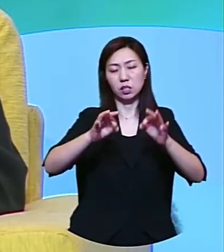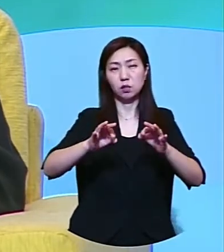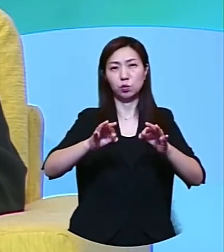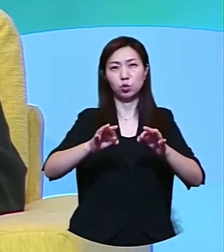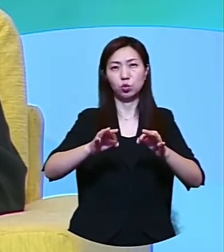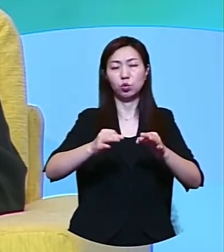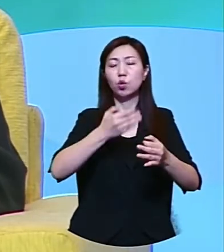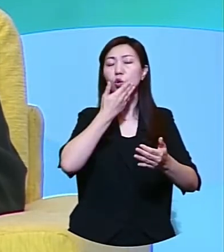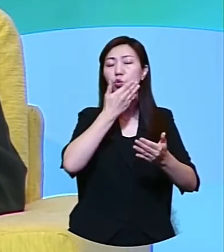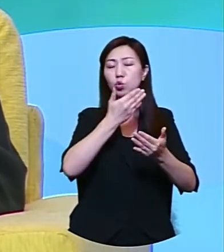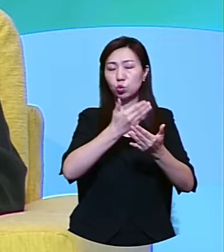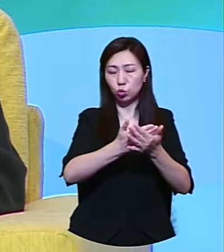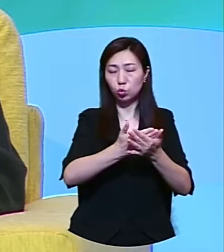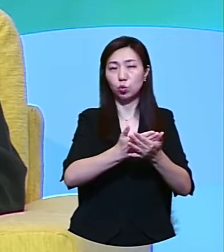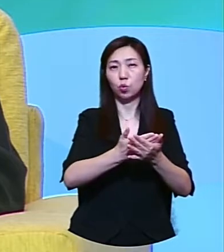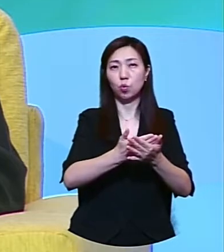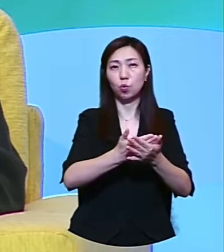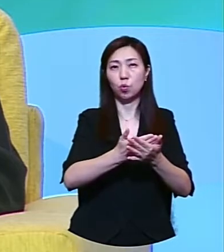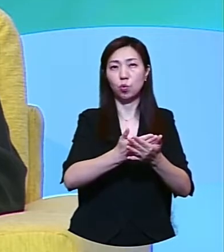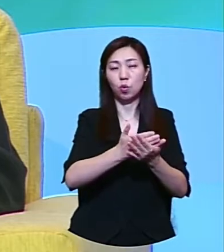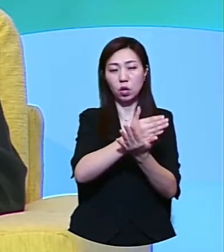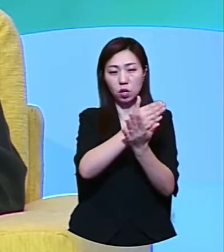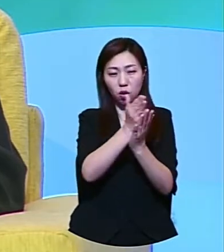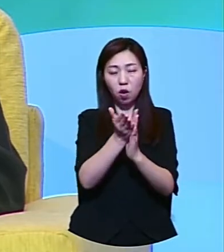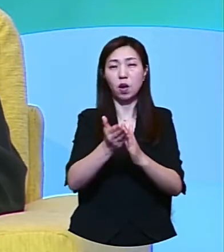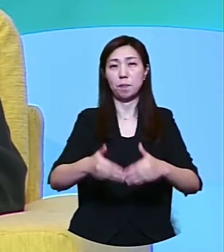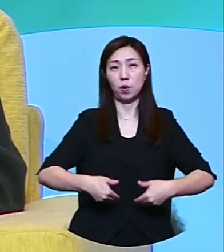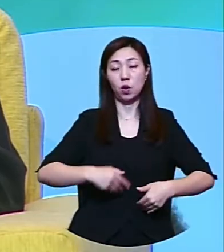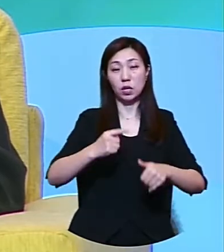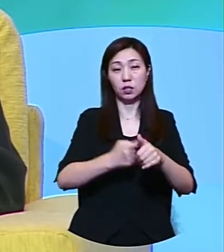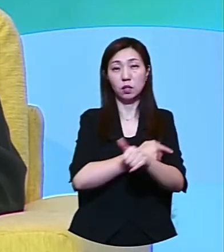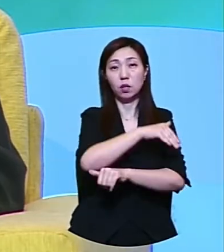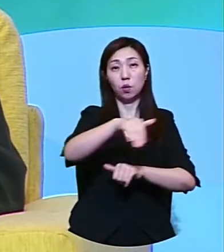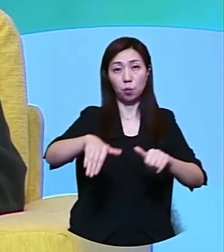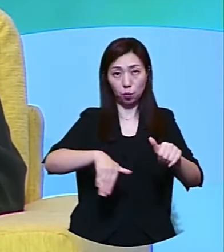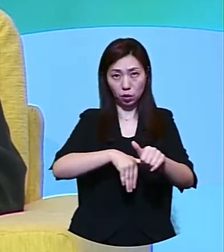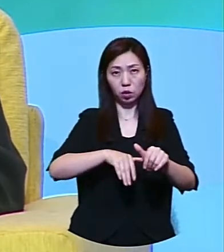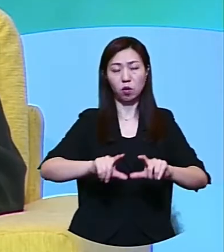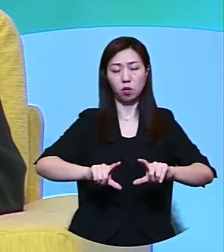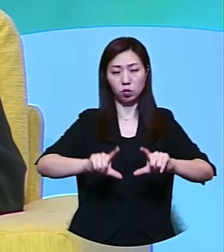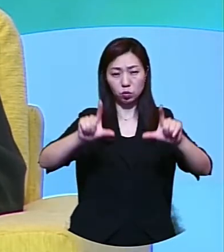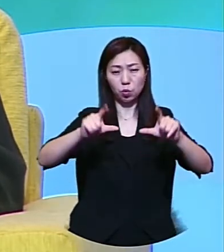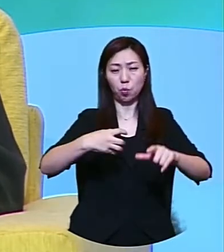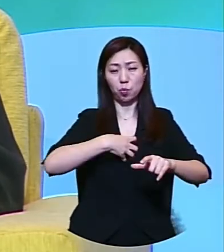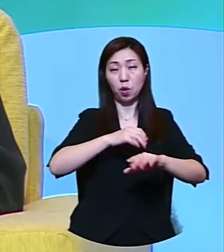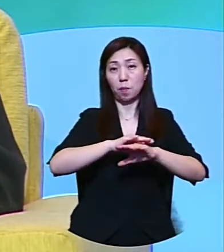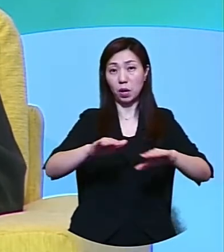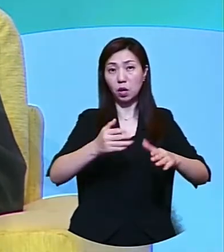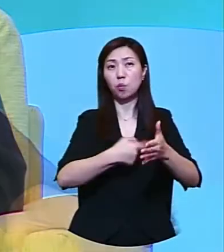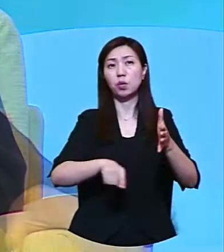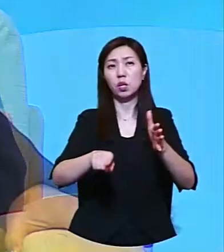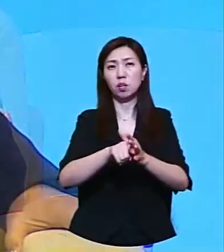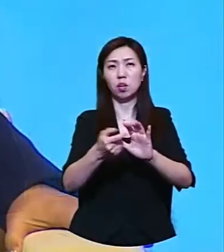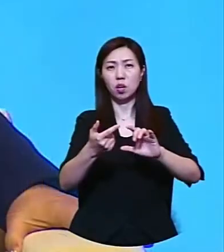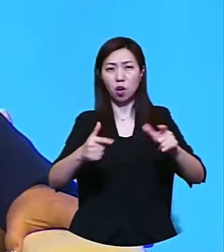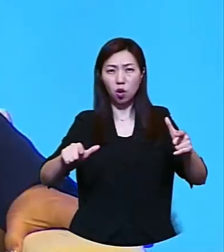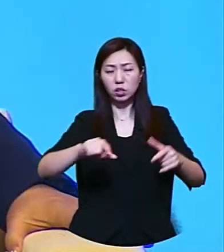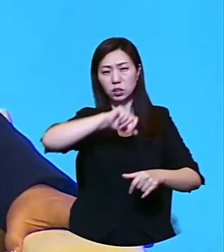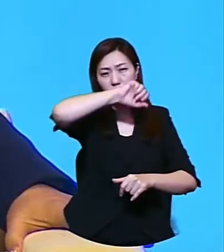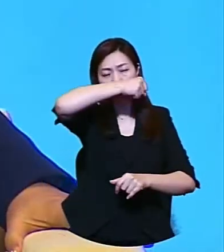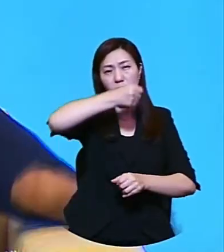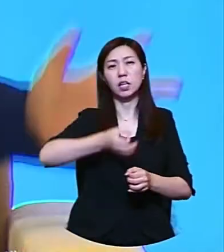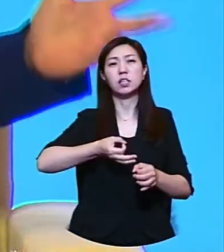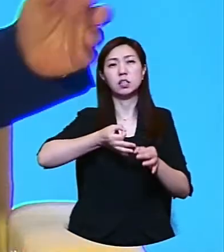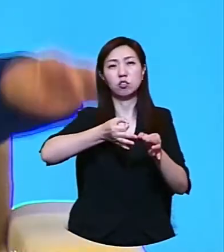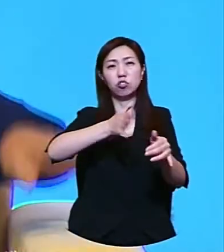critical climate-related crisis. Thank you very much. Thank you, Mr. Song. My second